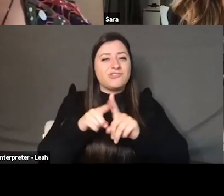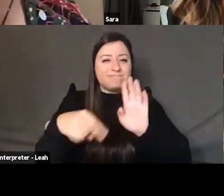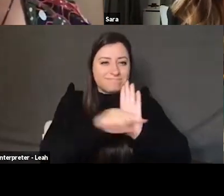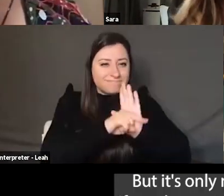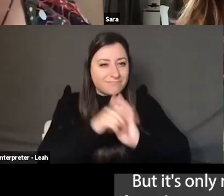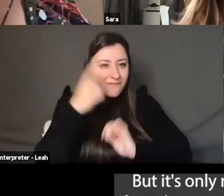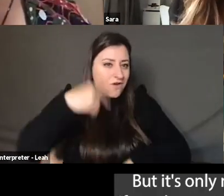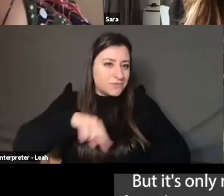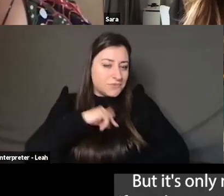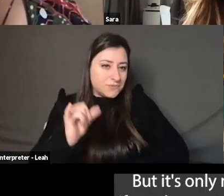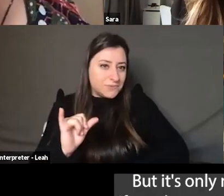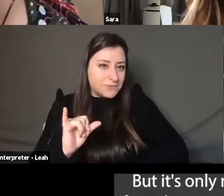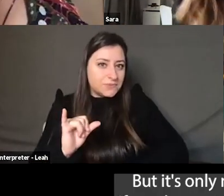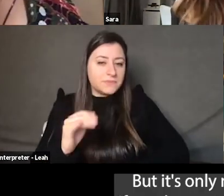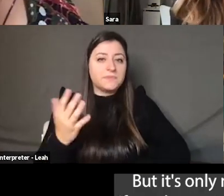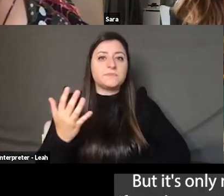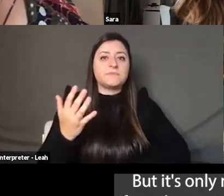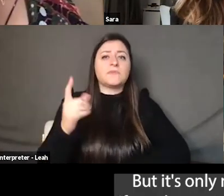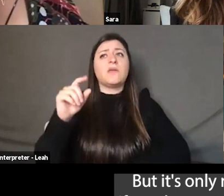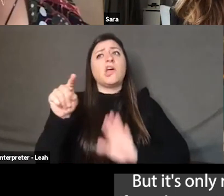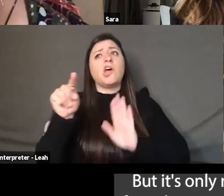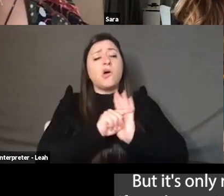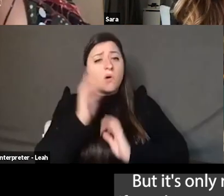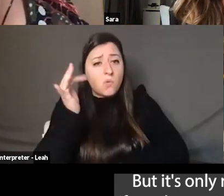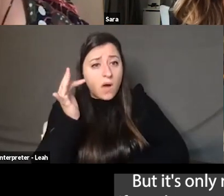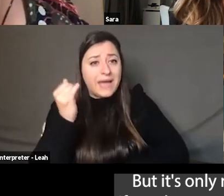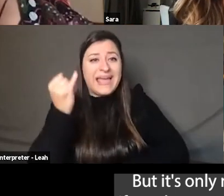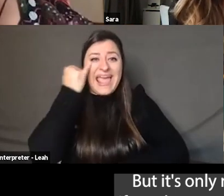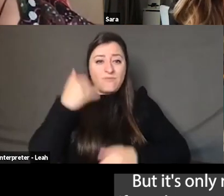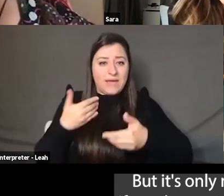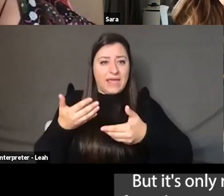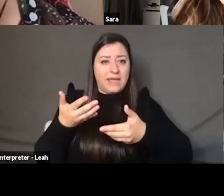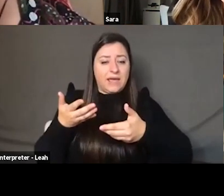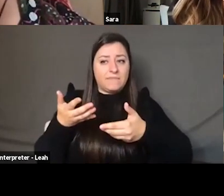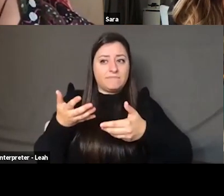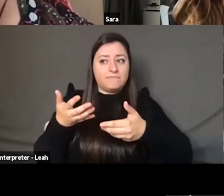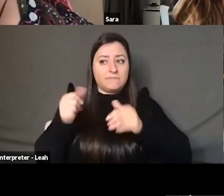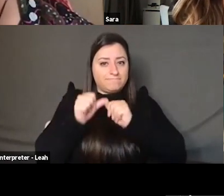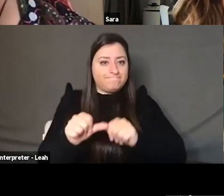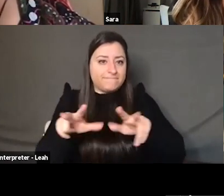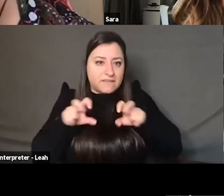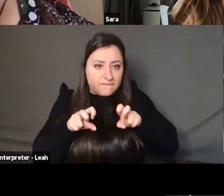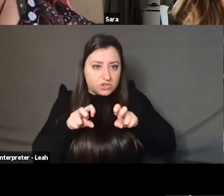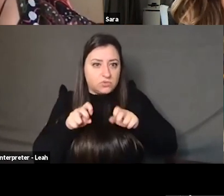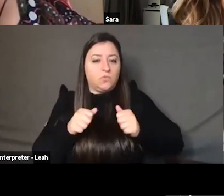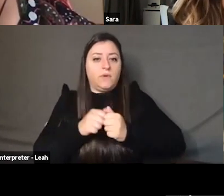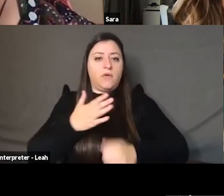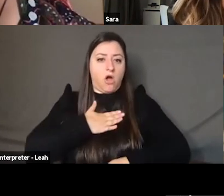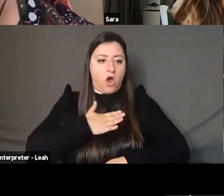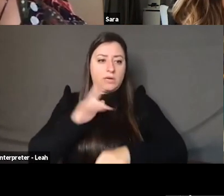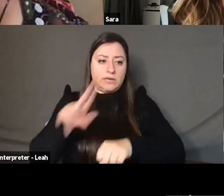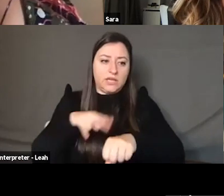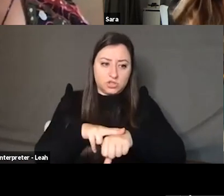nation. But it's only really a curse if we choose to remain selfish with our nation.